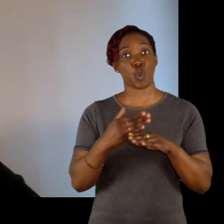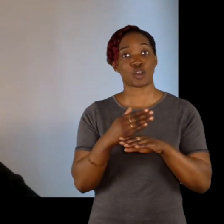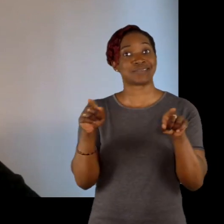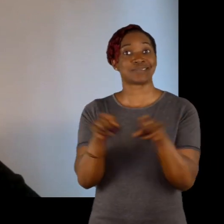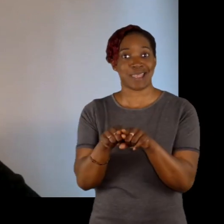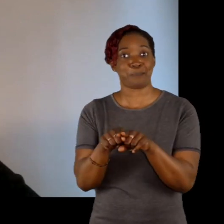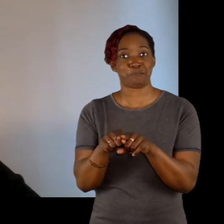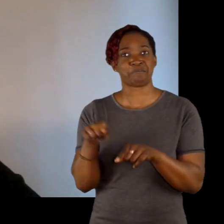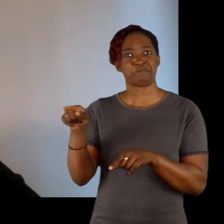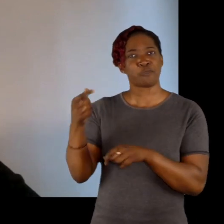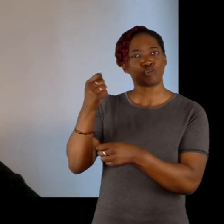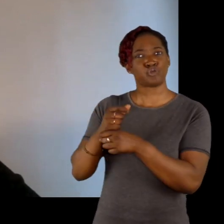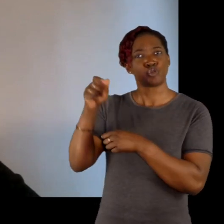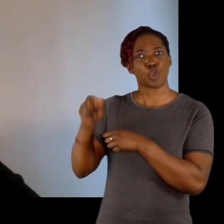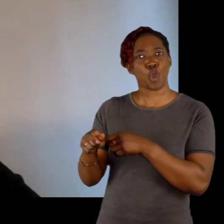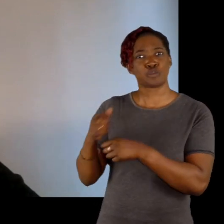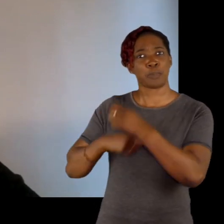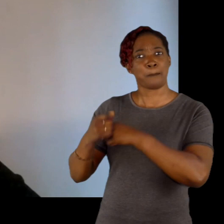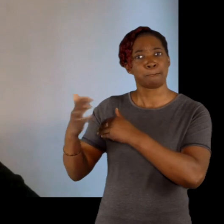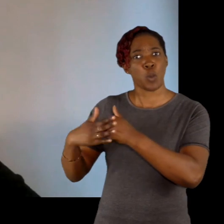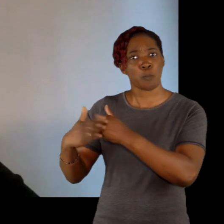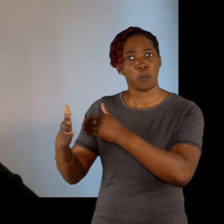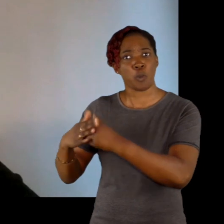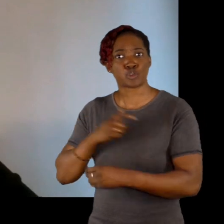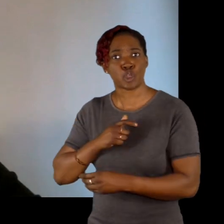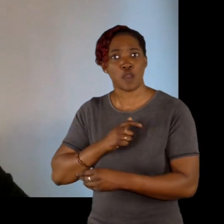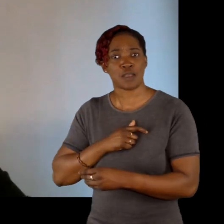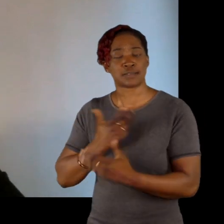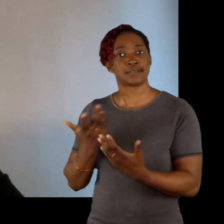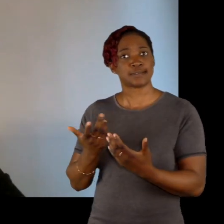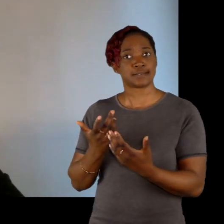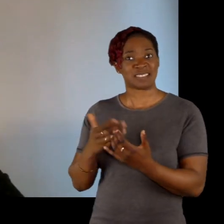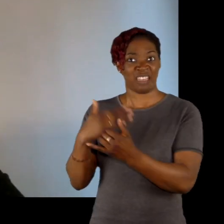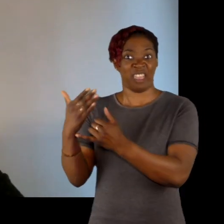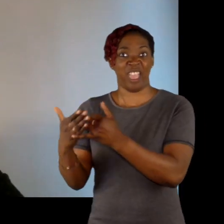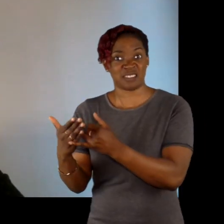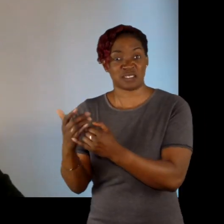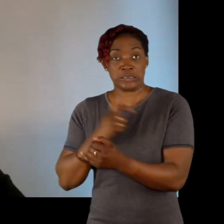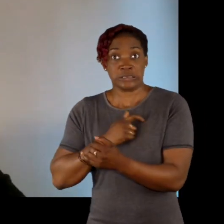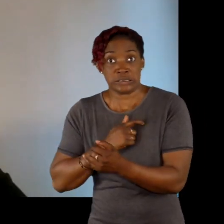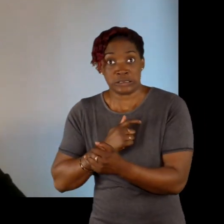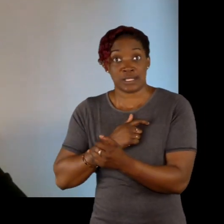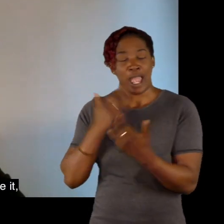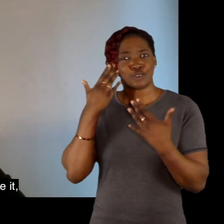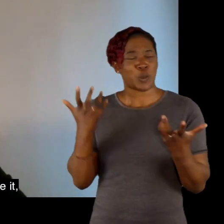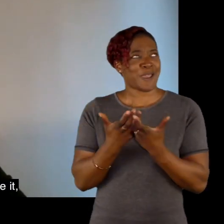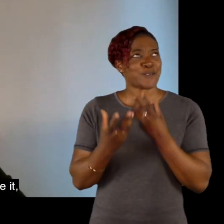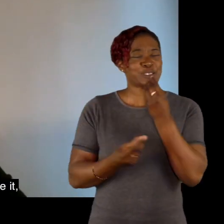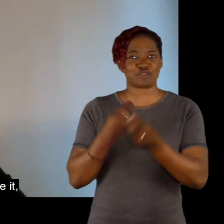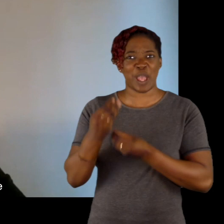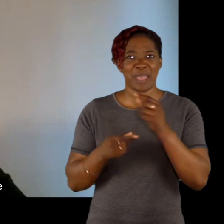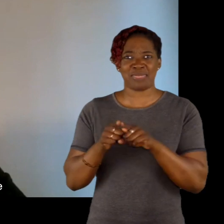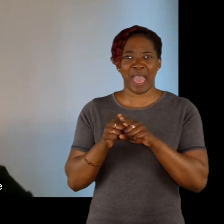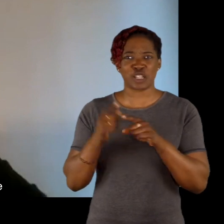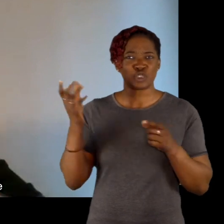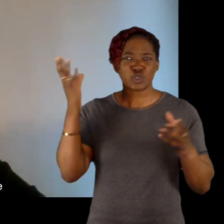kind of see how George begins to get more and more nervous, especially towards the end, where that kind of, I don't know how you describe